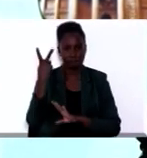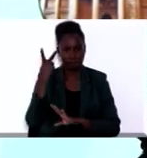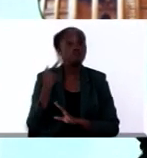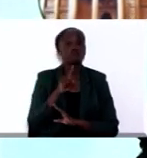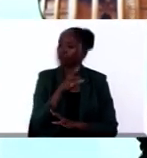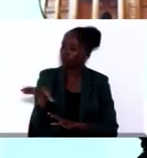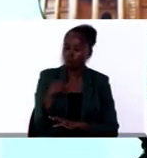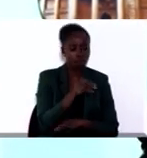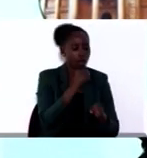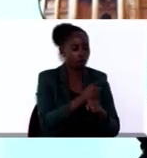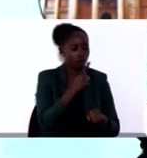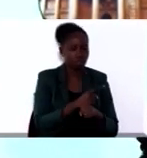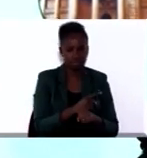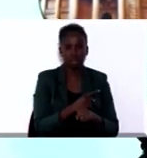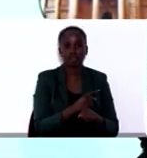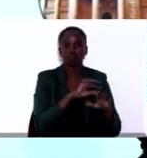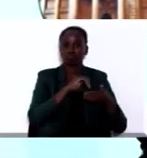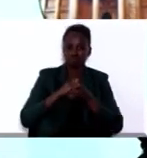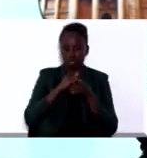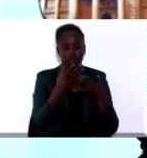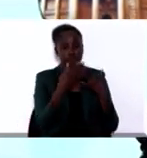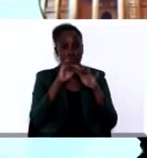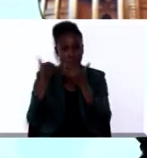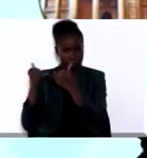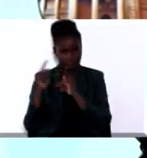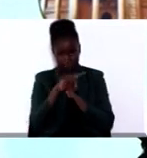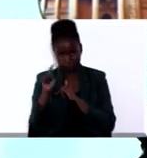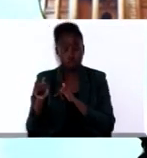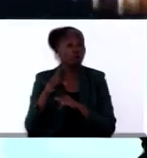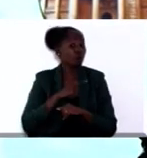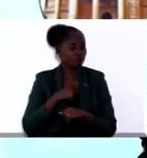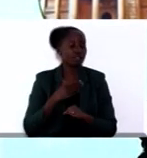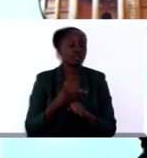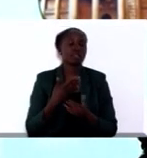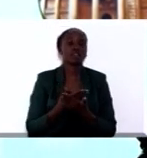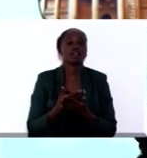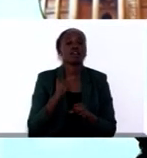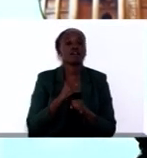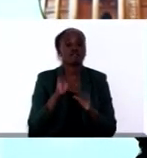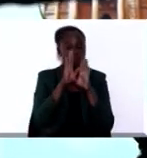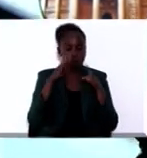Gauteng agencies and entities so that they can focus on our plan